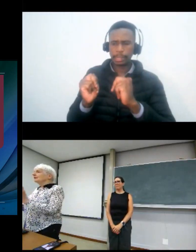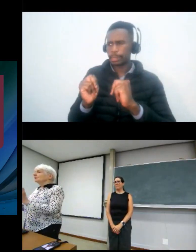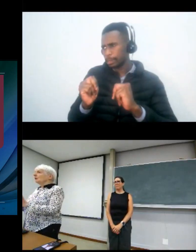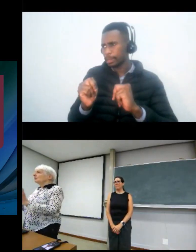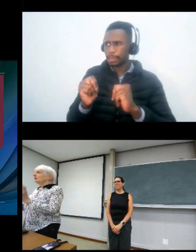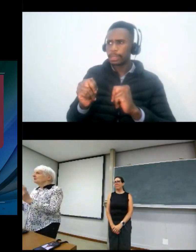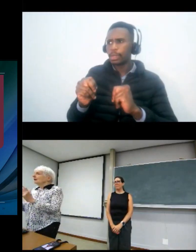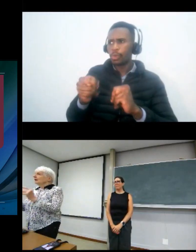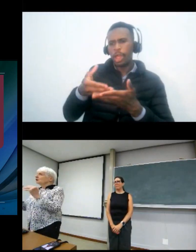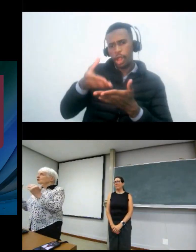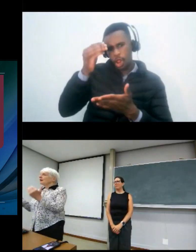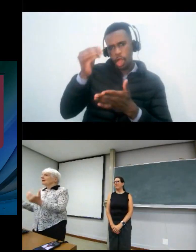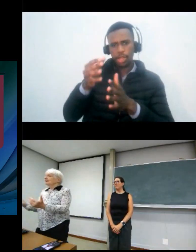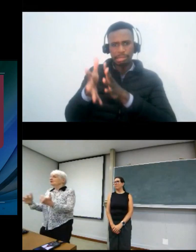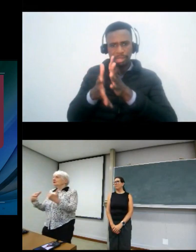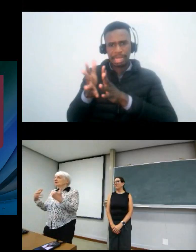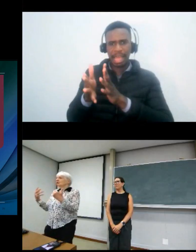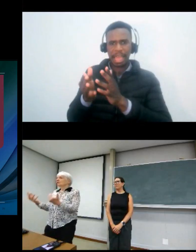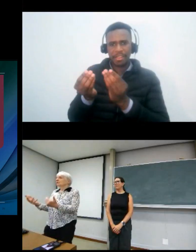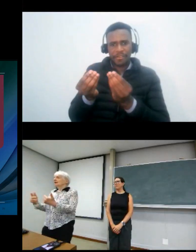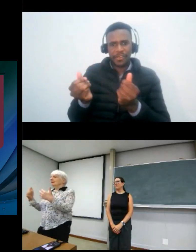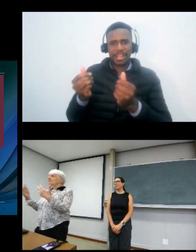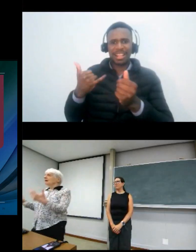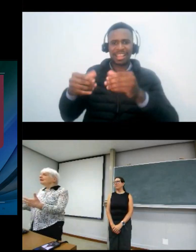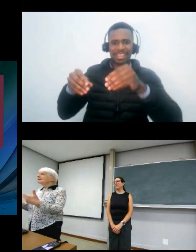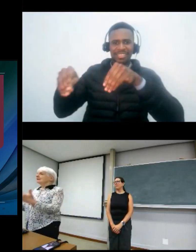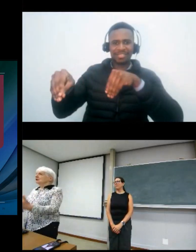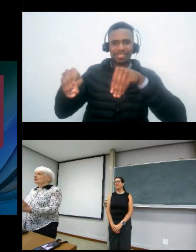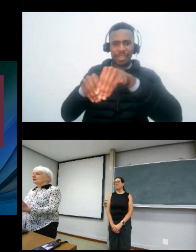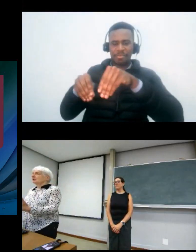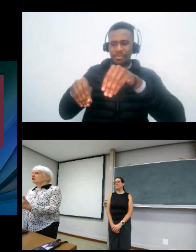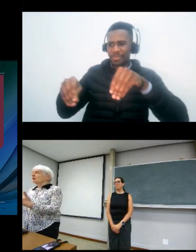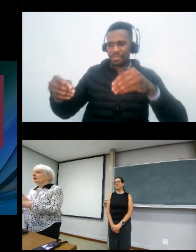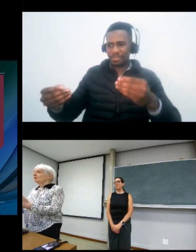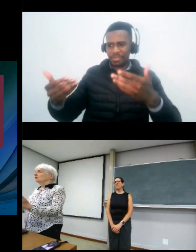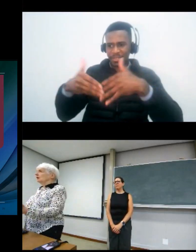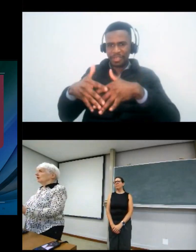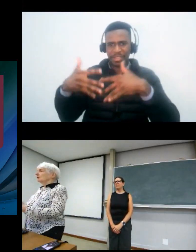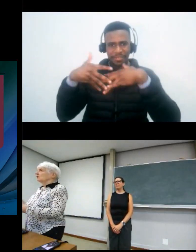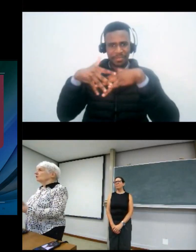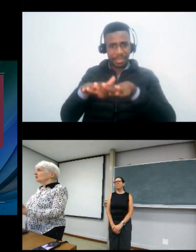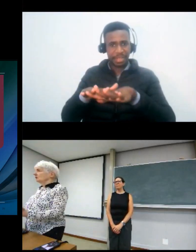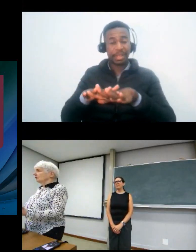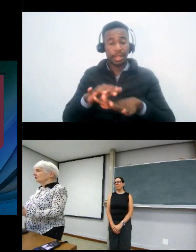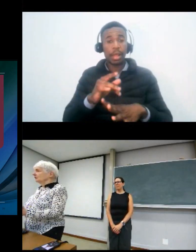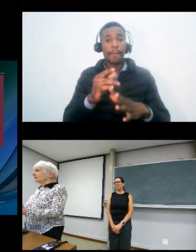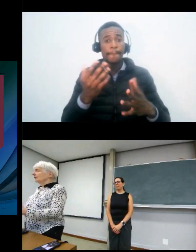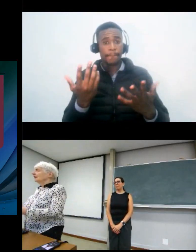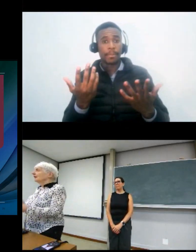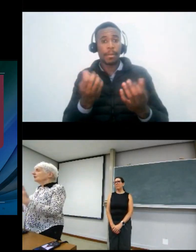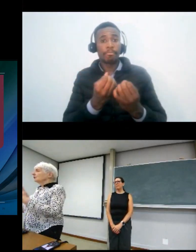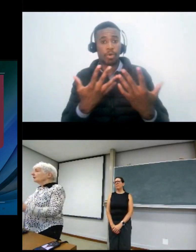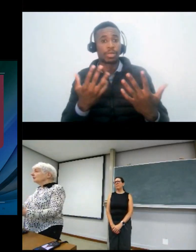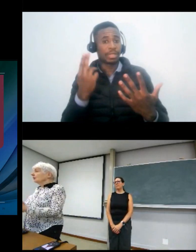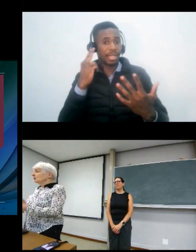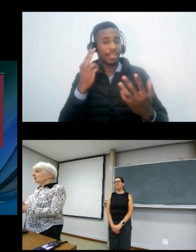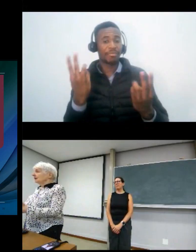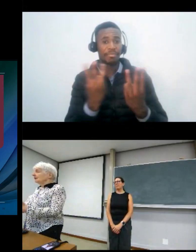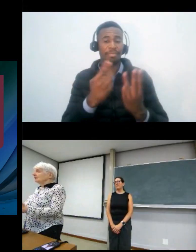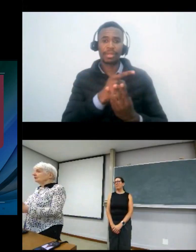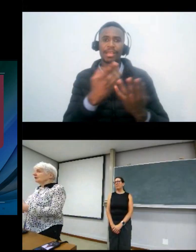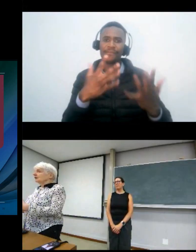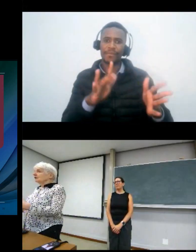this ability, probably trained through being in many situations where communication was difficult. So